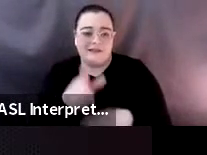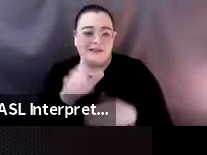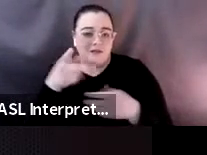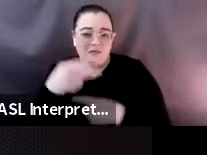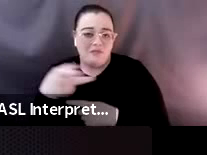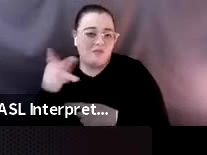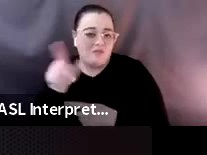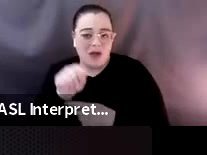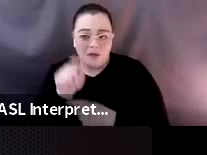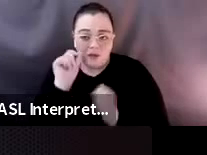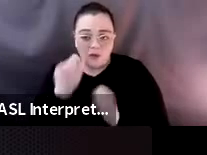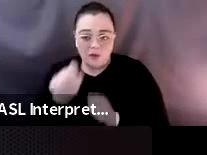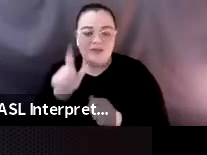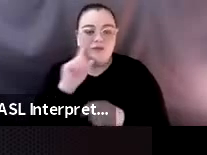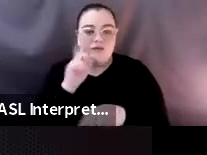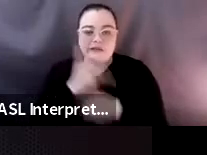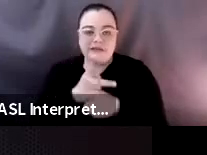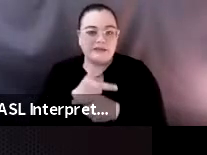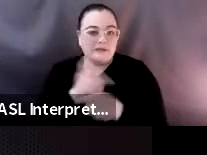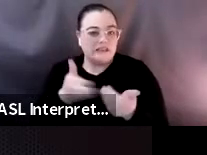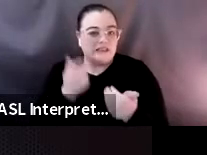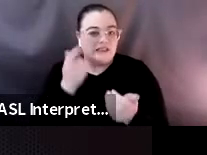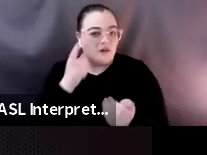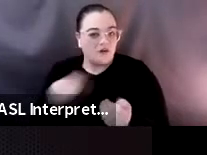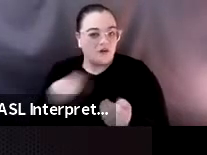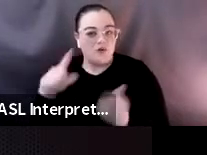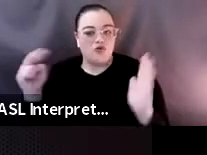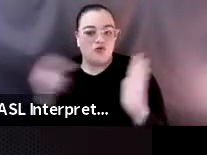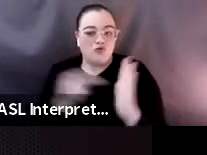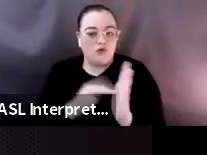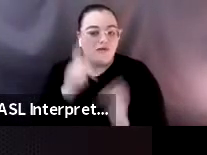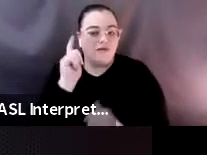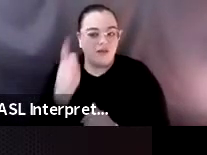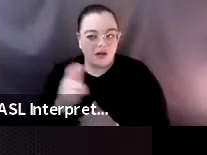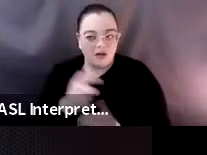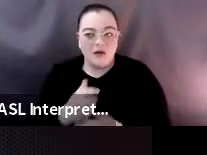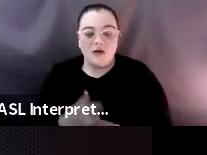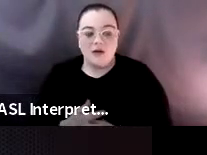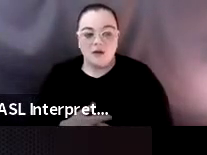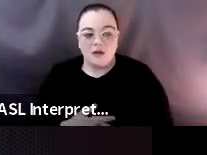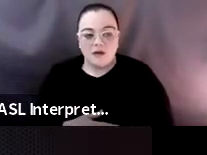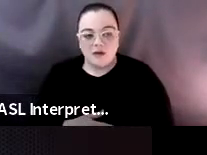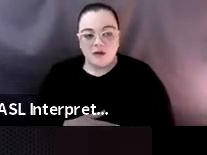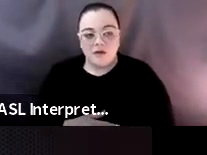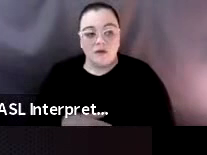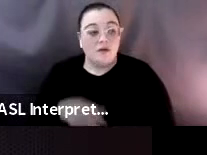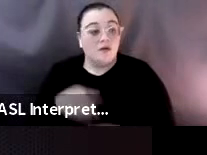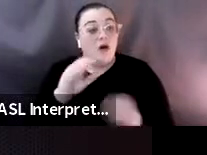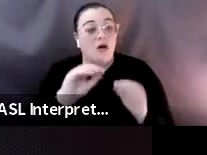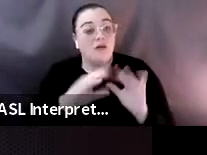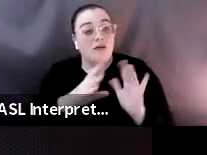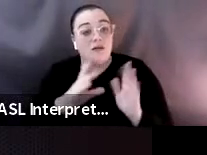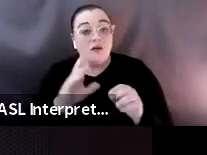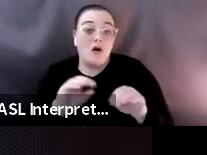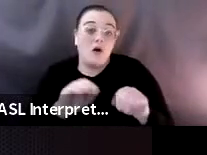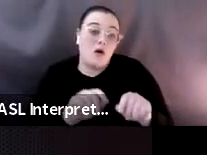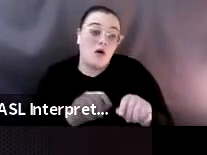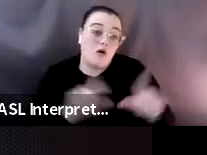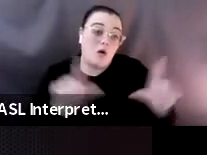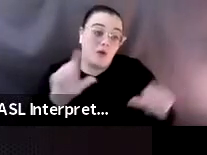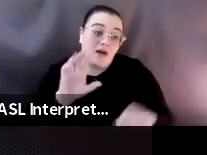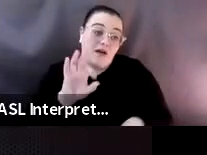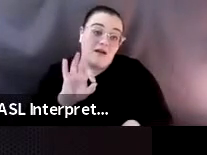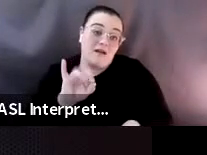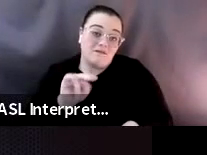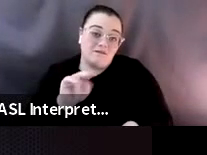of these things. This is just an easy sort of reference point for some of the things that we went over. So obviously you want to open Final Cut, go File,